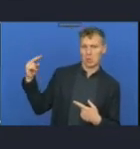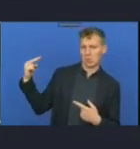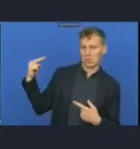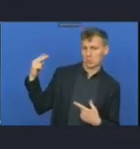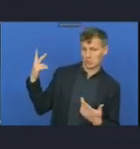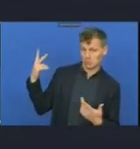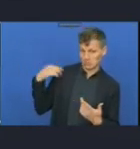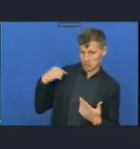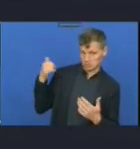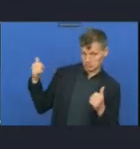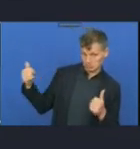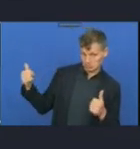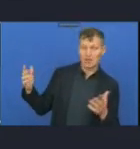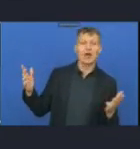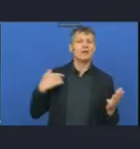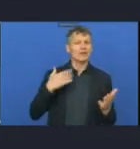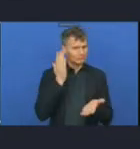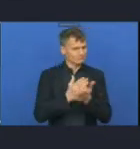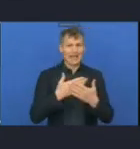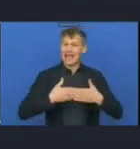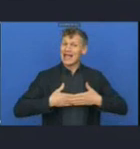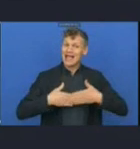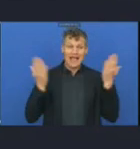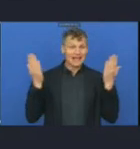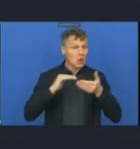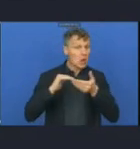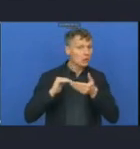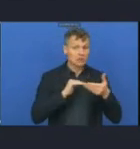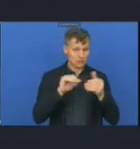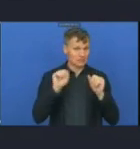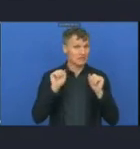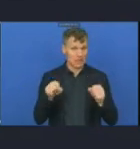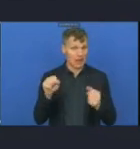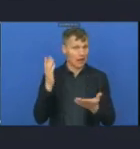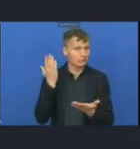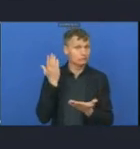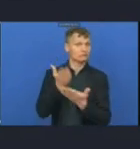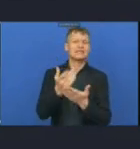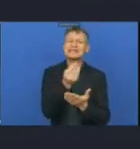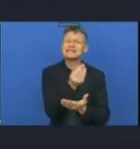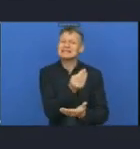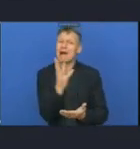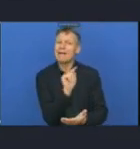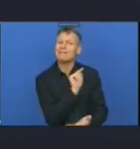organization is eligible, and for some actions, be careful that they need to be applicants need